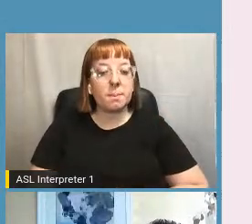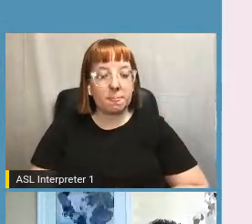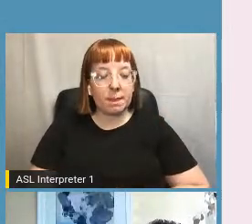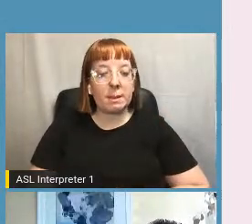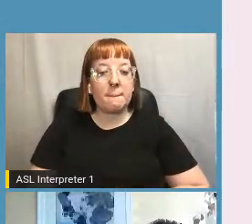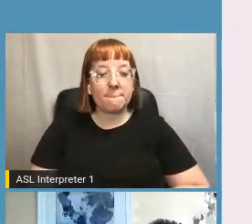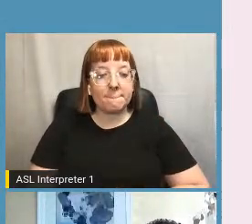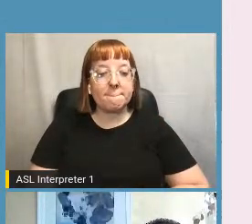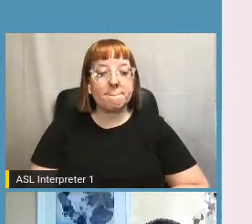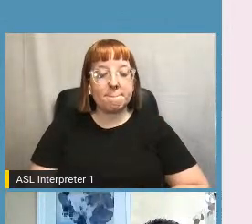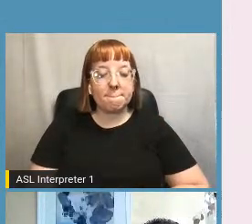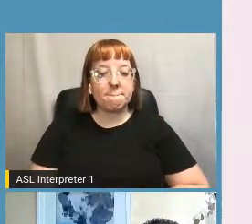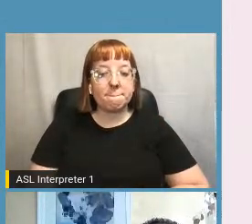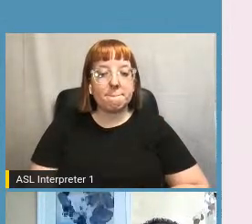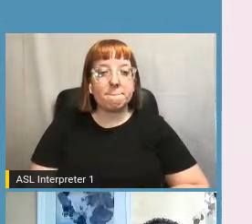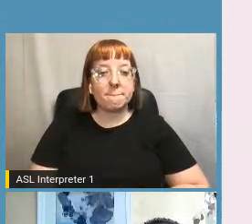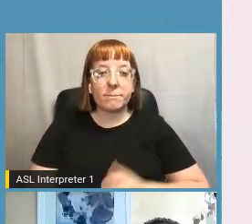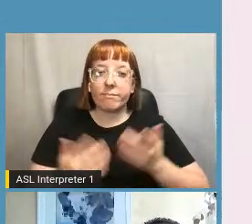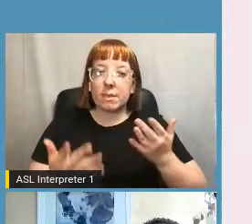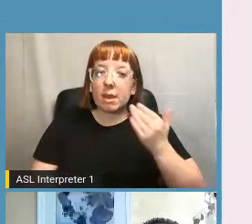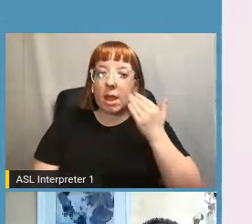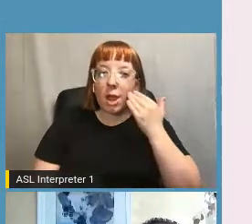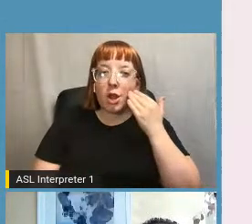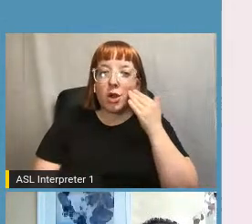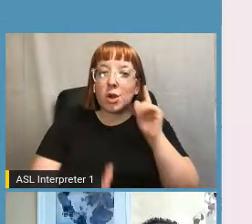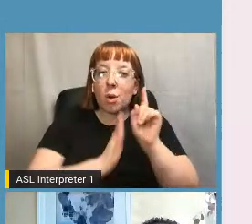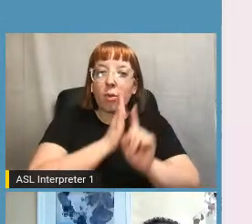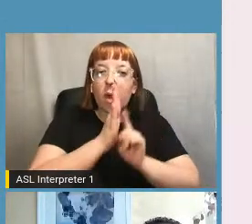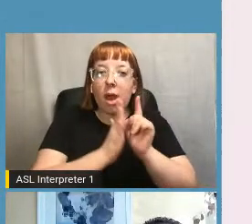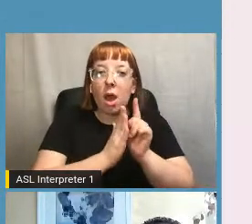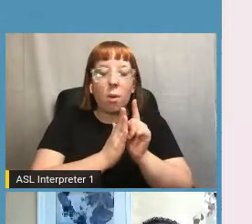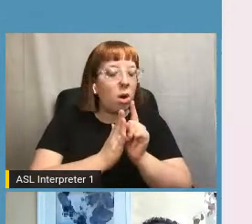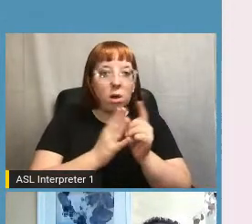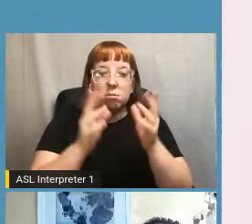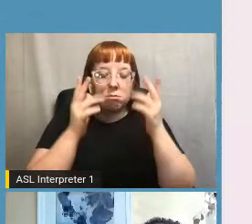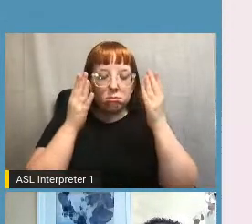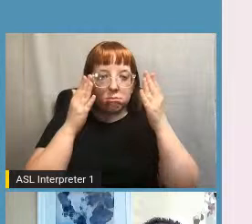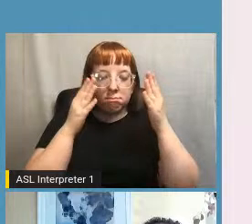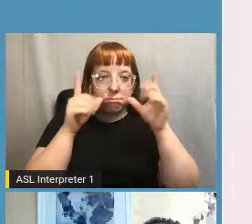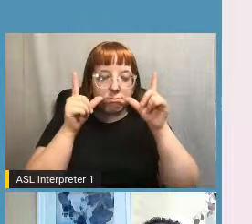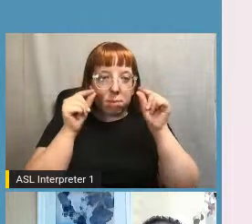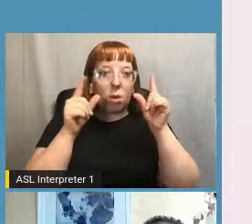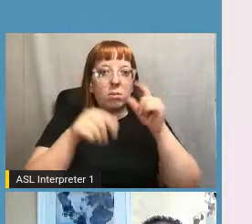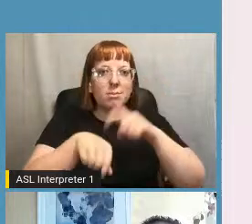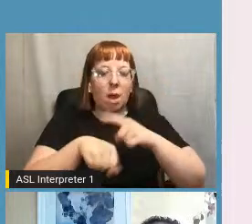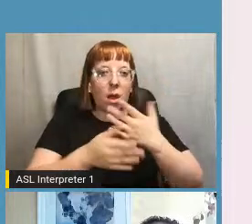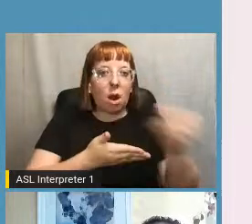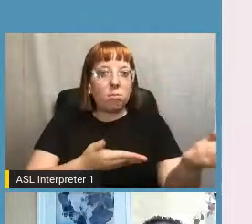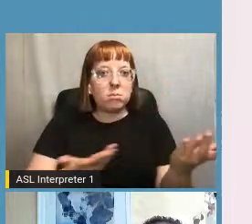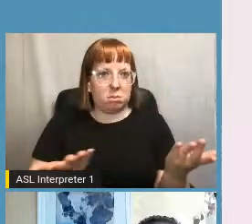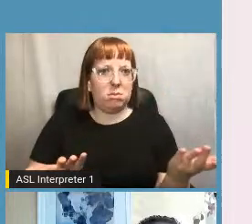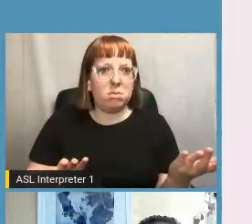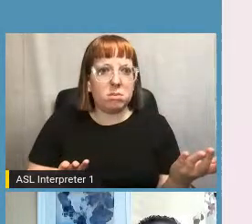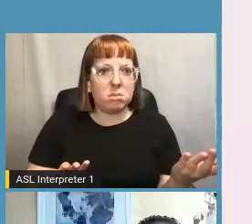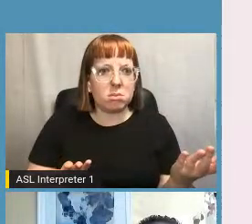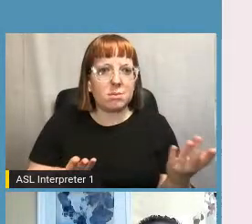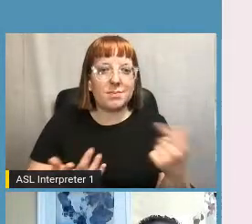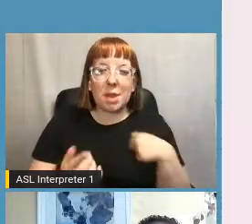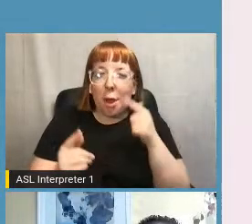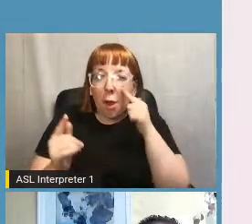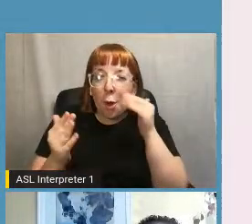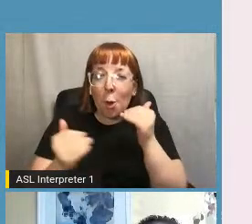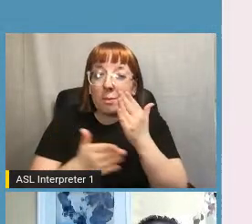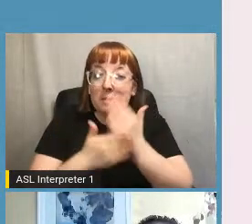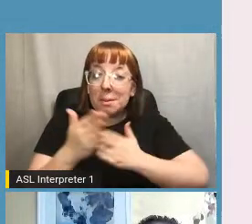So I know that this hour has kind of flown by, and I apologize for that. I hope that I got some of the points